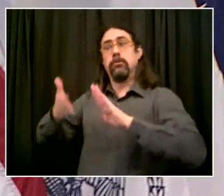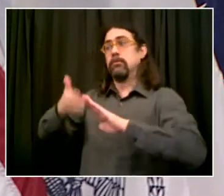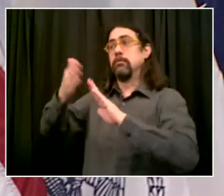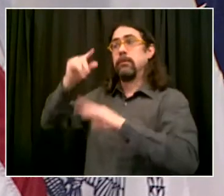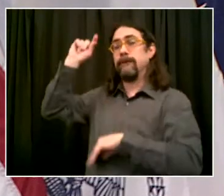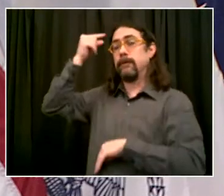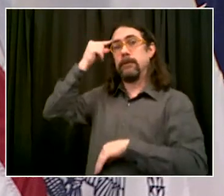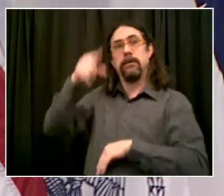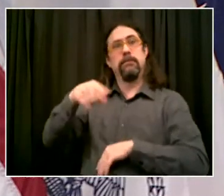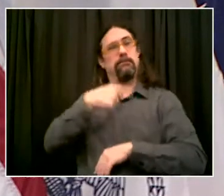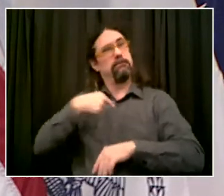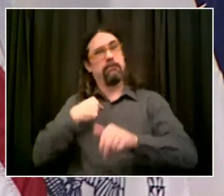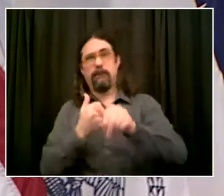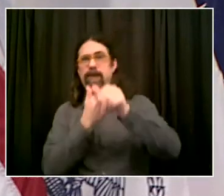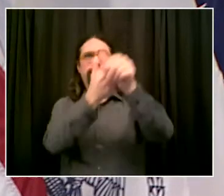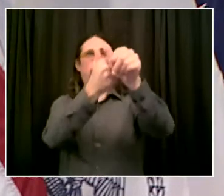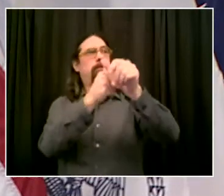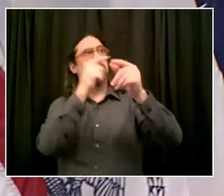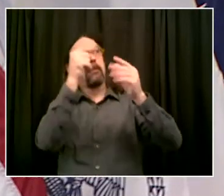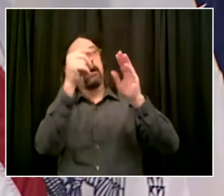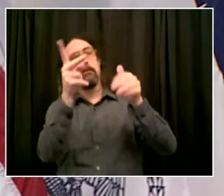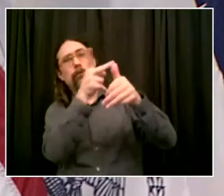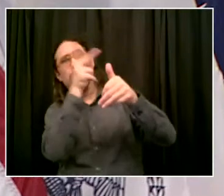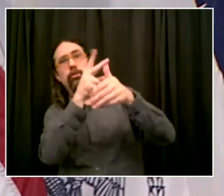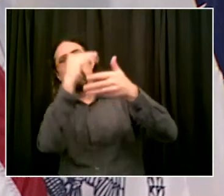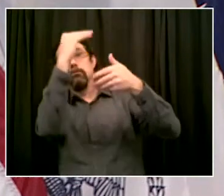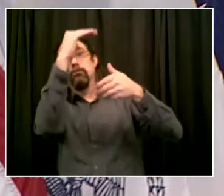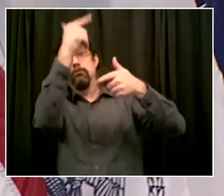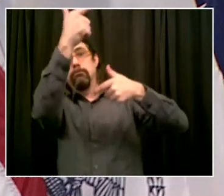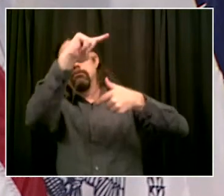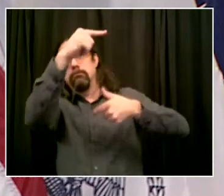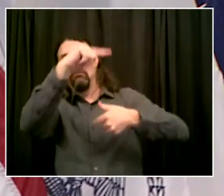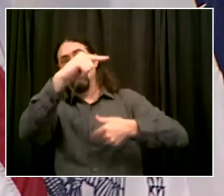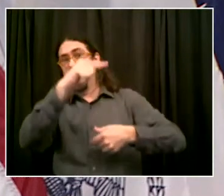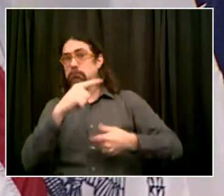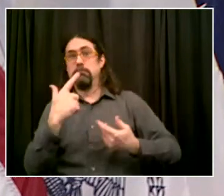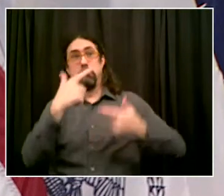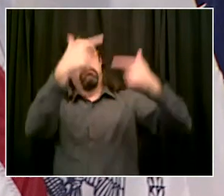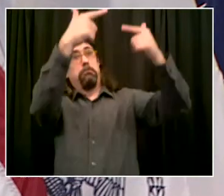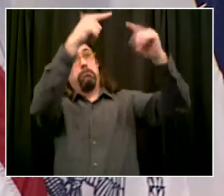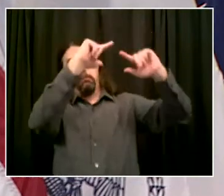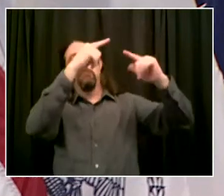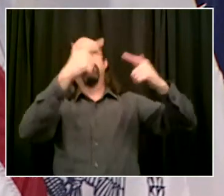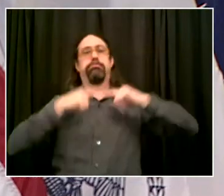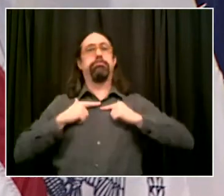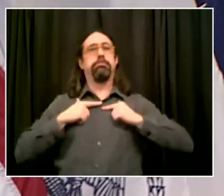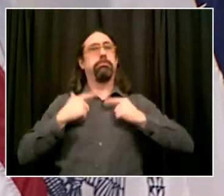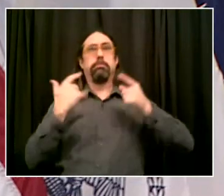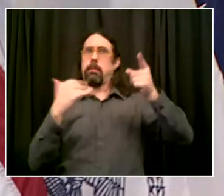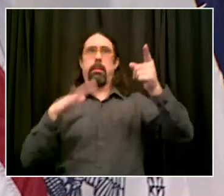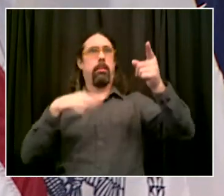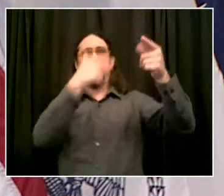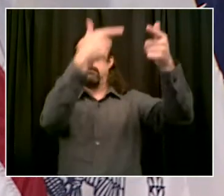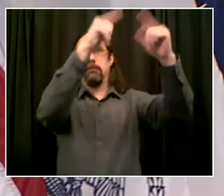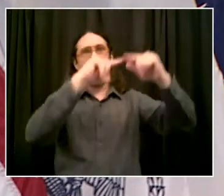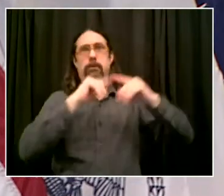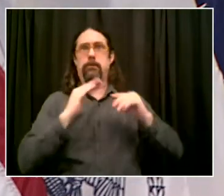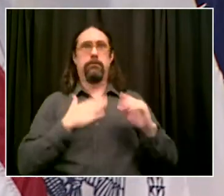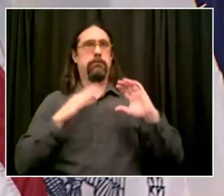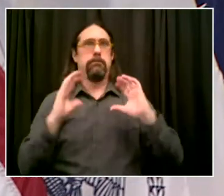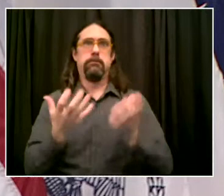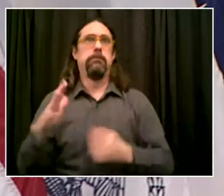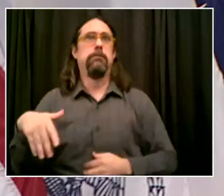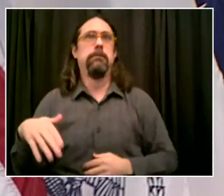Yorkers, all Americans have seen the most prominent leaders of our country already get vaccinated live on TV. I think that's a lot of reassurance right there.